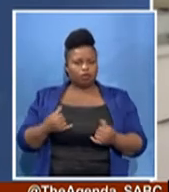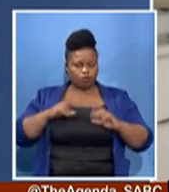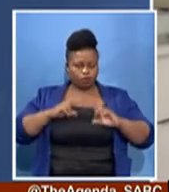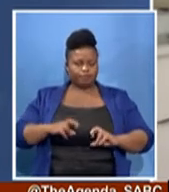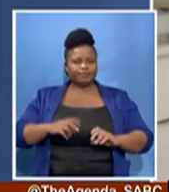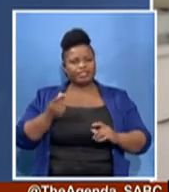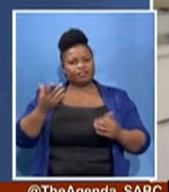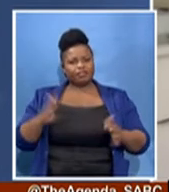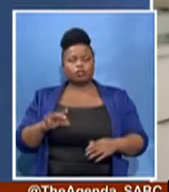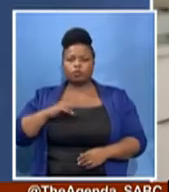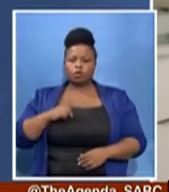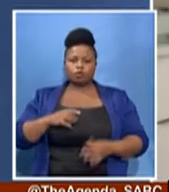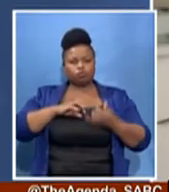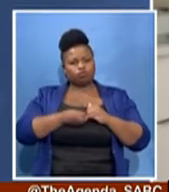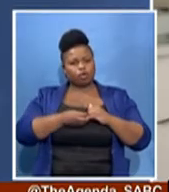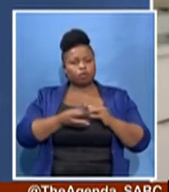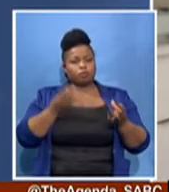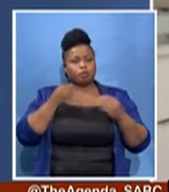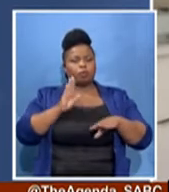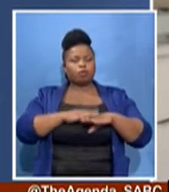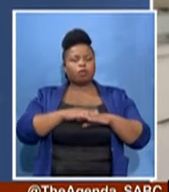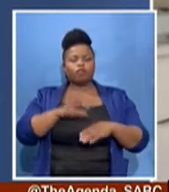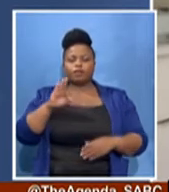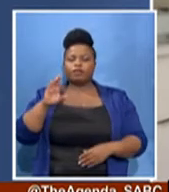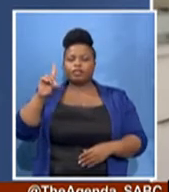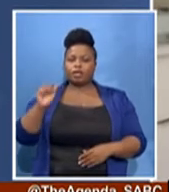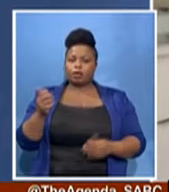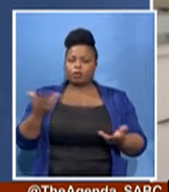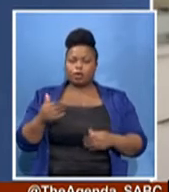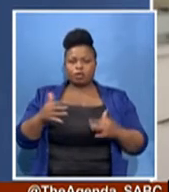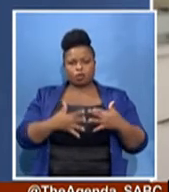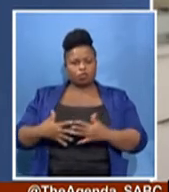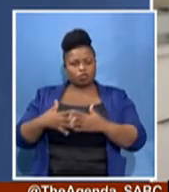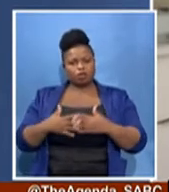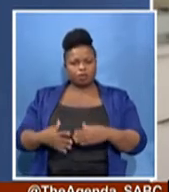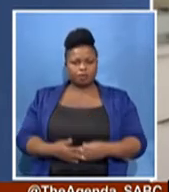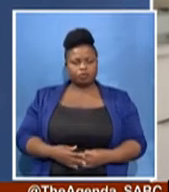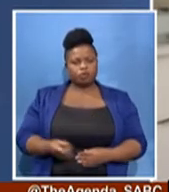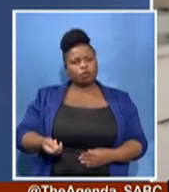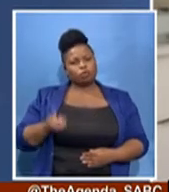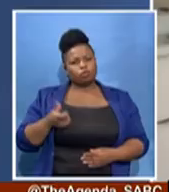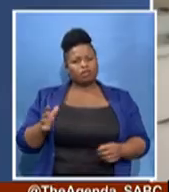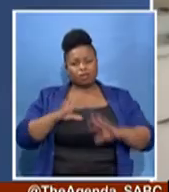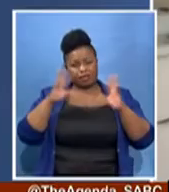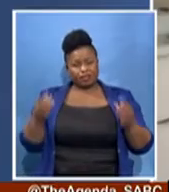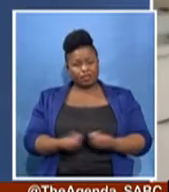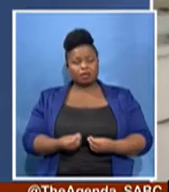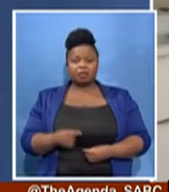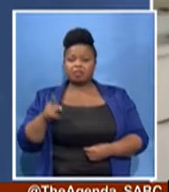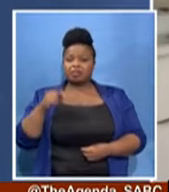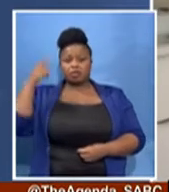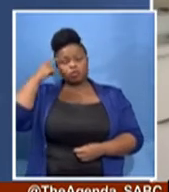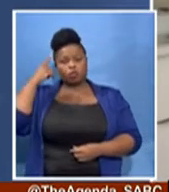Food and Drug Administration in the United States about whether they thought there was an association or not, and who